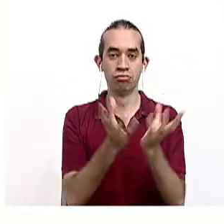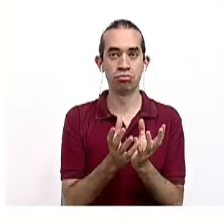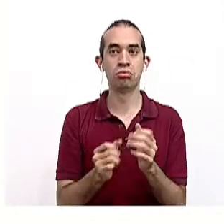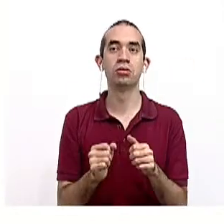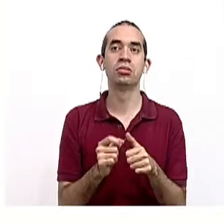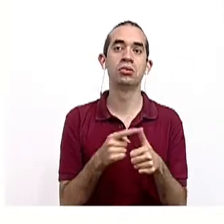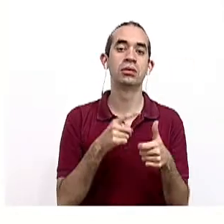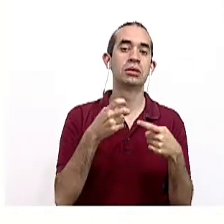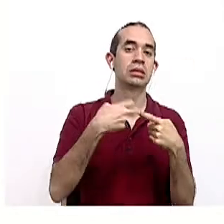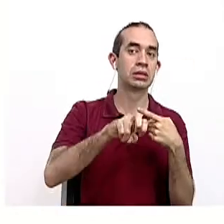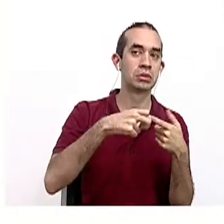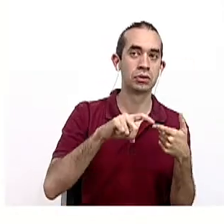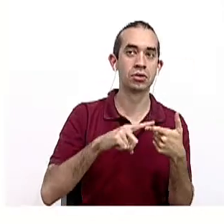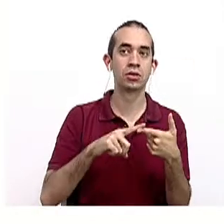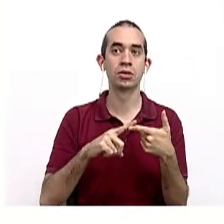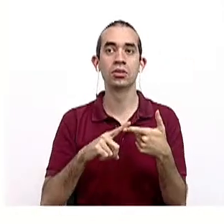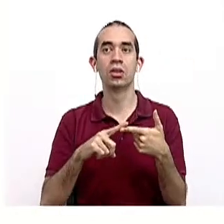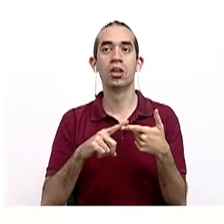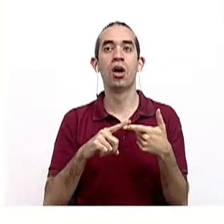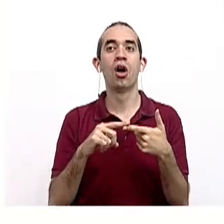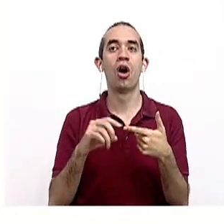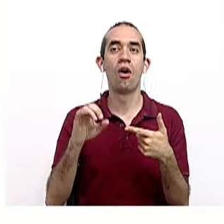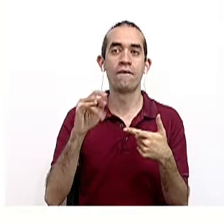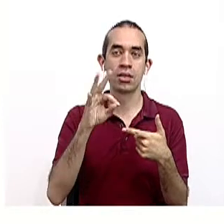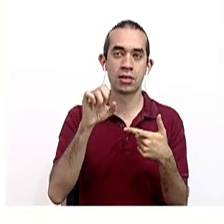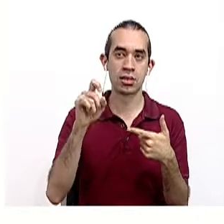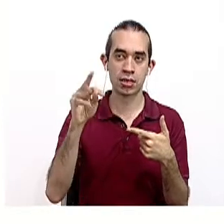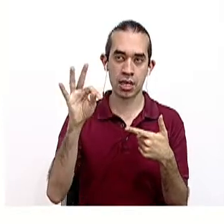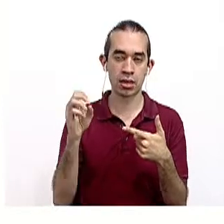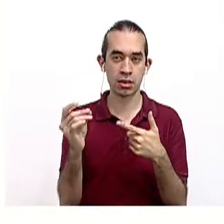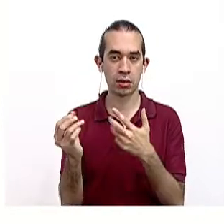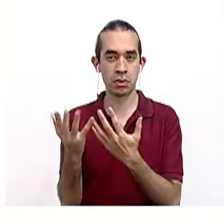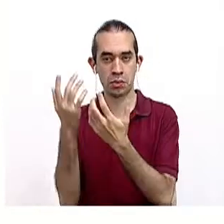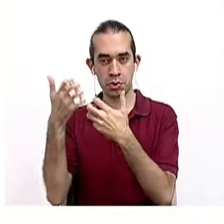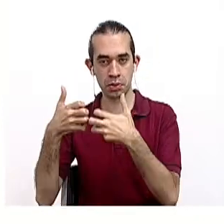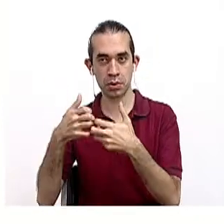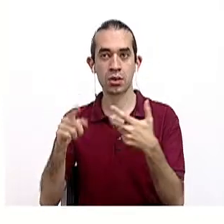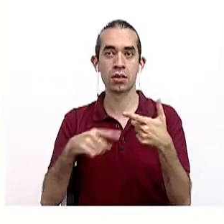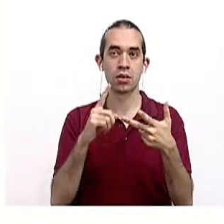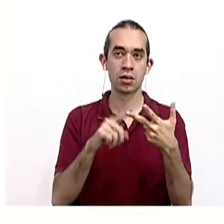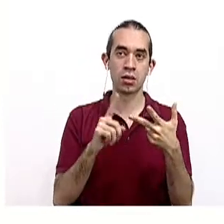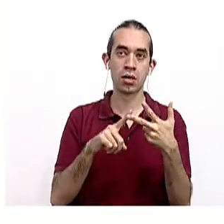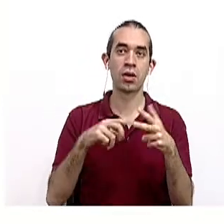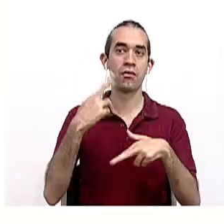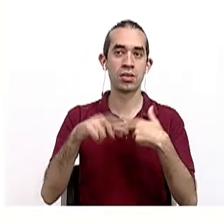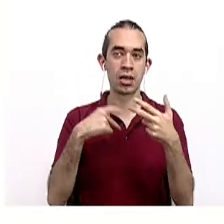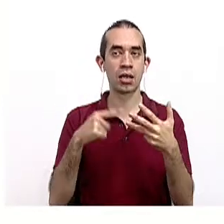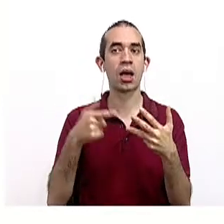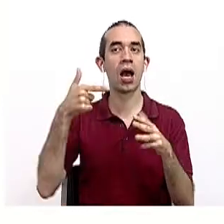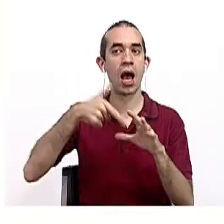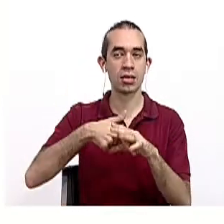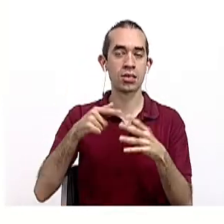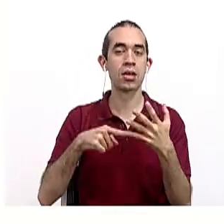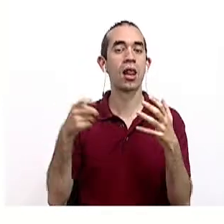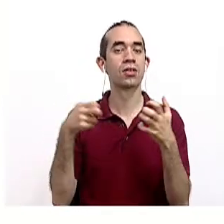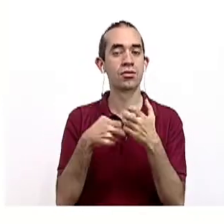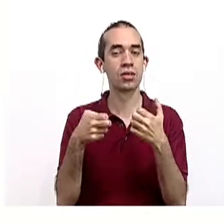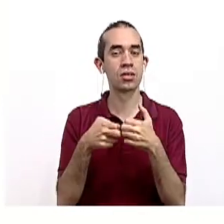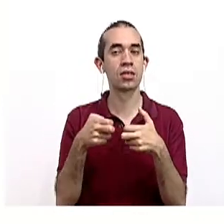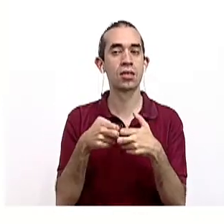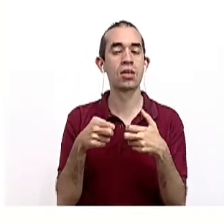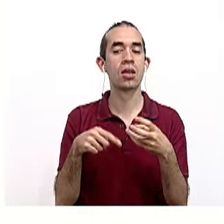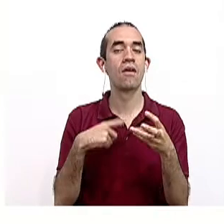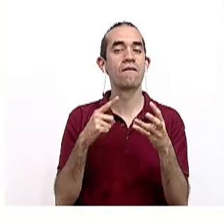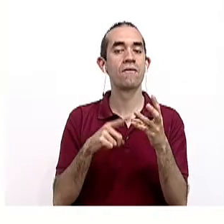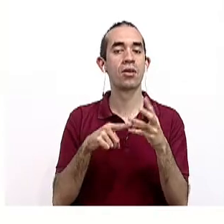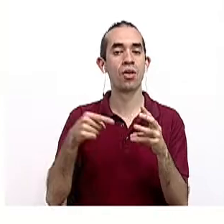transport, offsets, electricity, waste, recycling, of course, gas, fuel, and